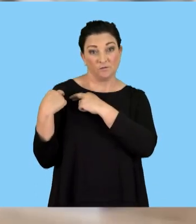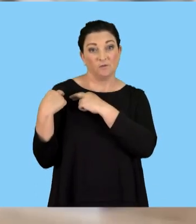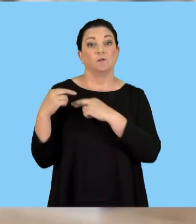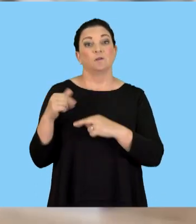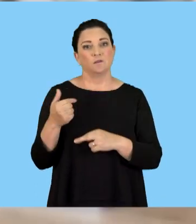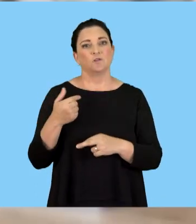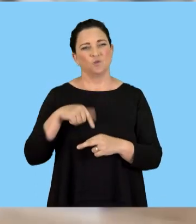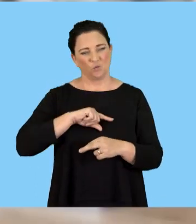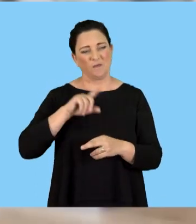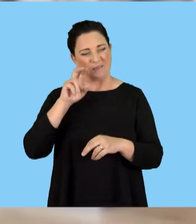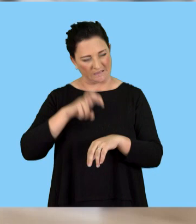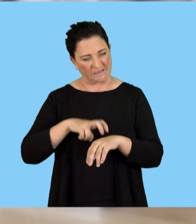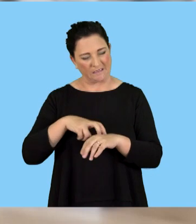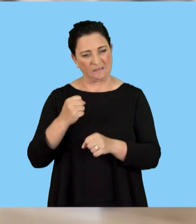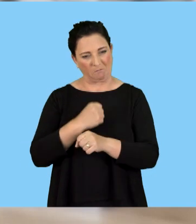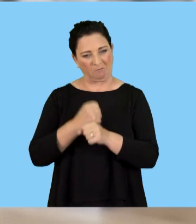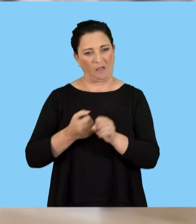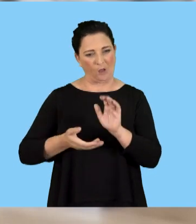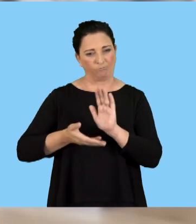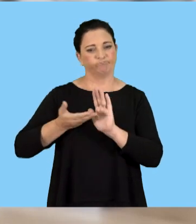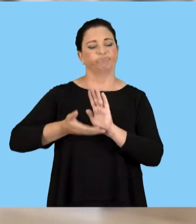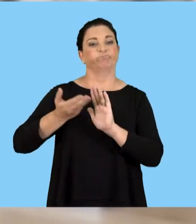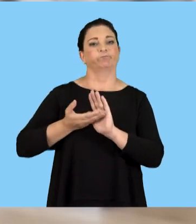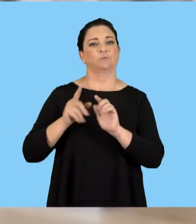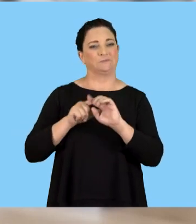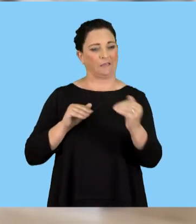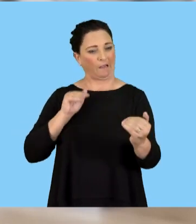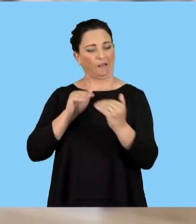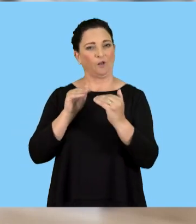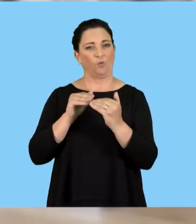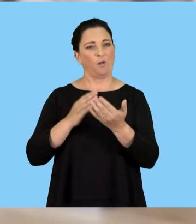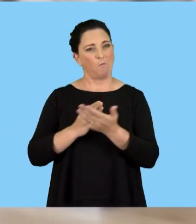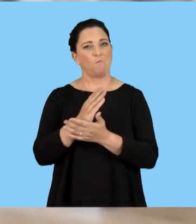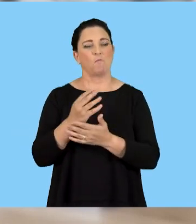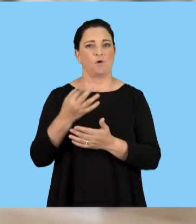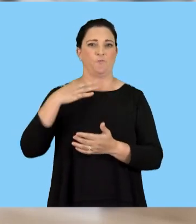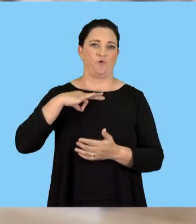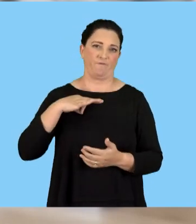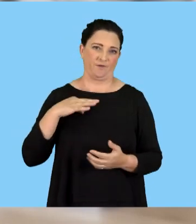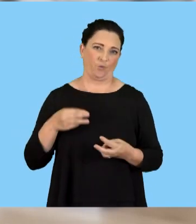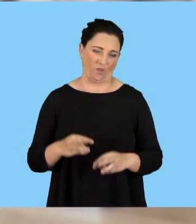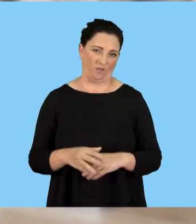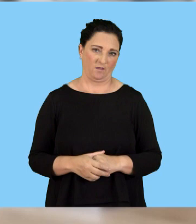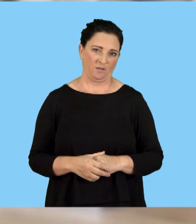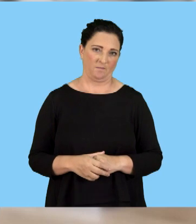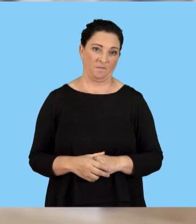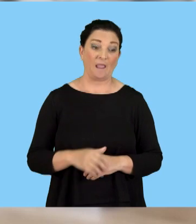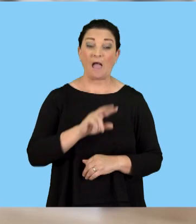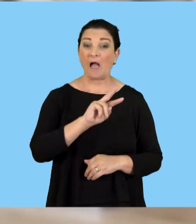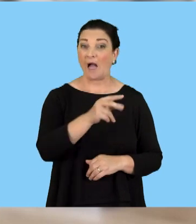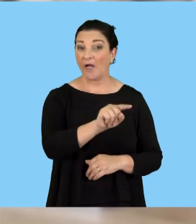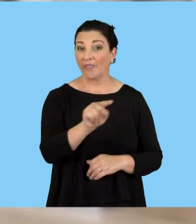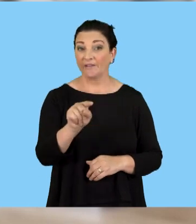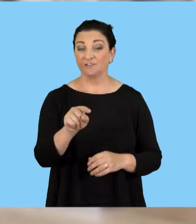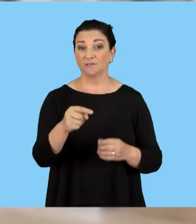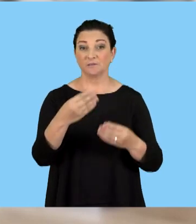profit in the most ethical and correct way without making others